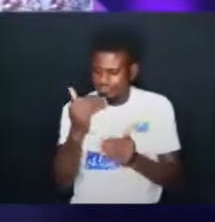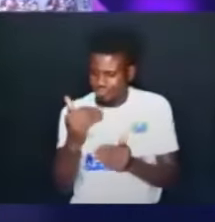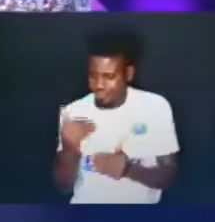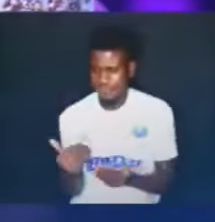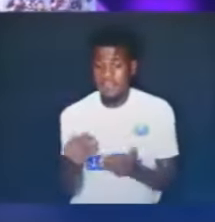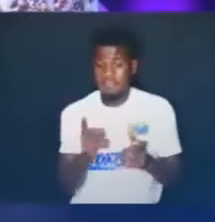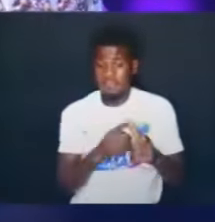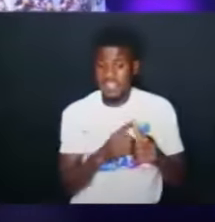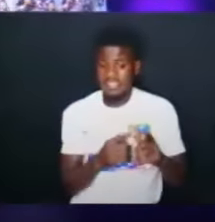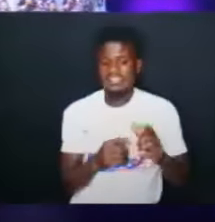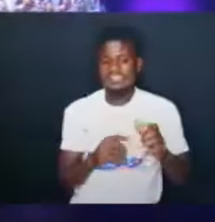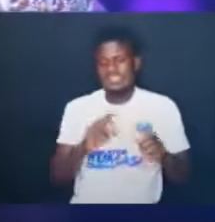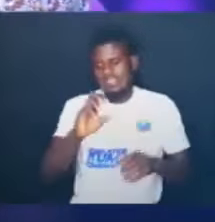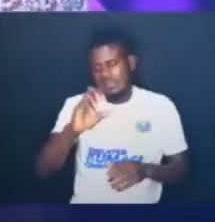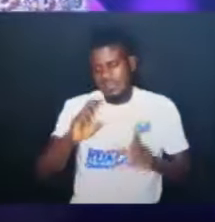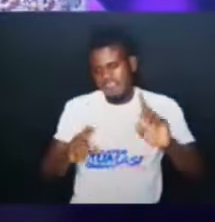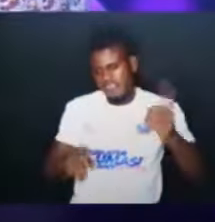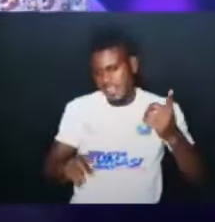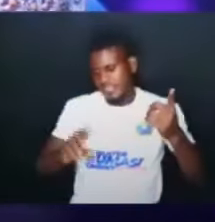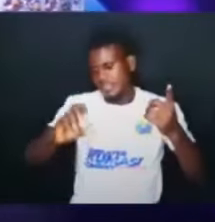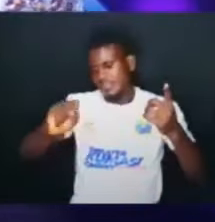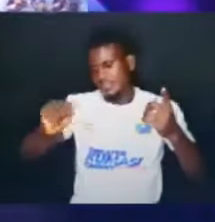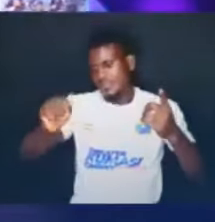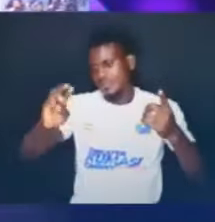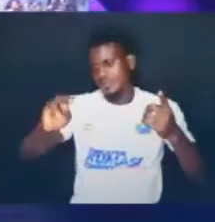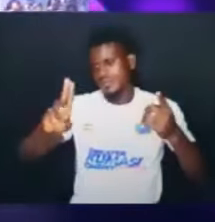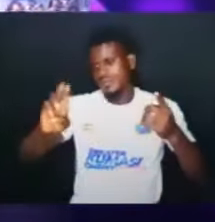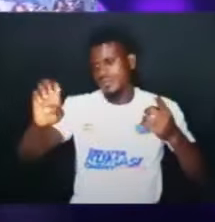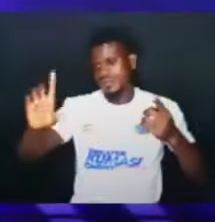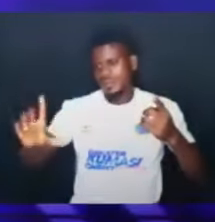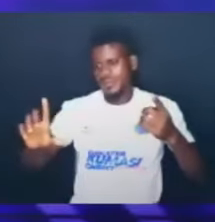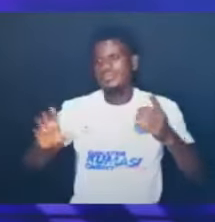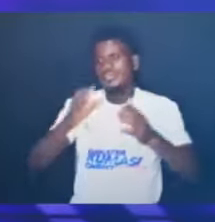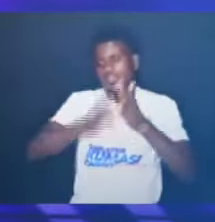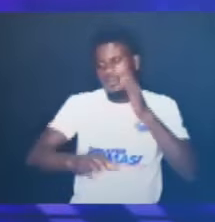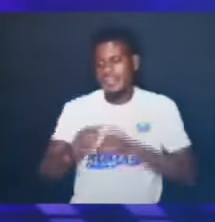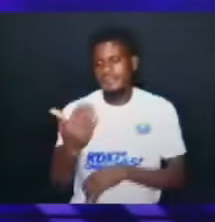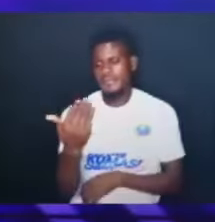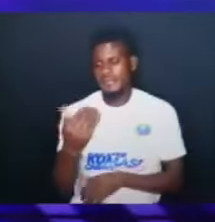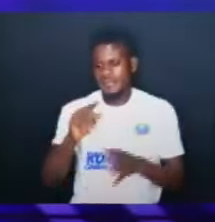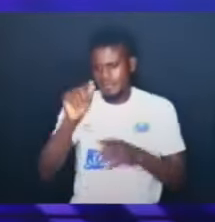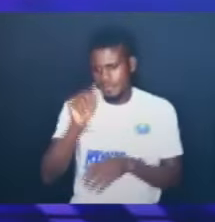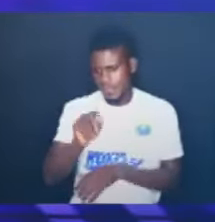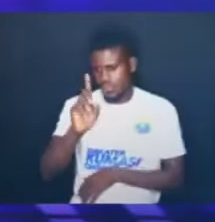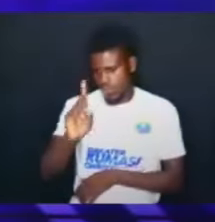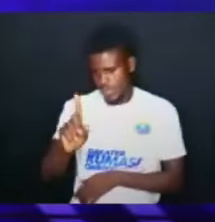First Samuel 15. Let's start from verse 1. Samuel said to